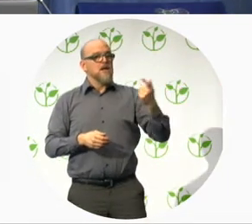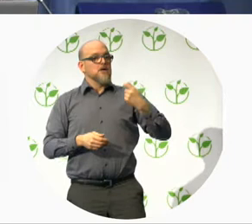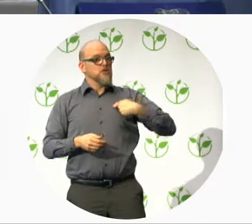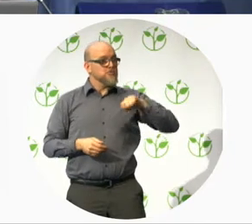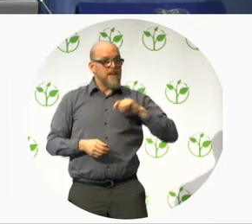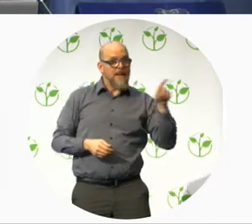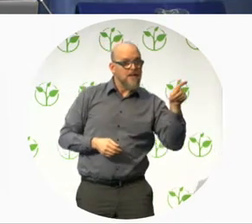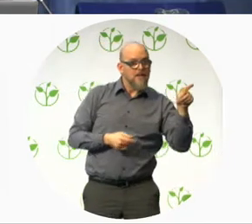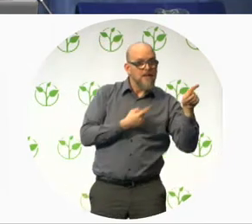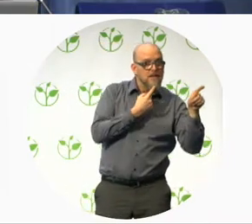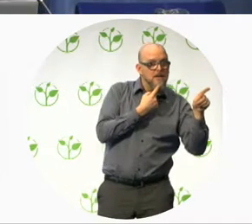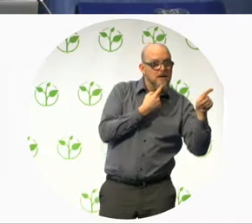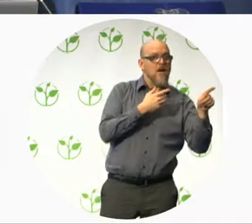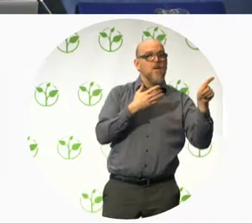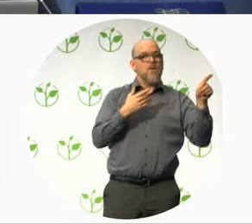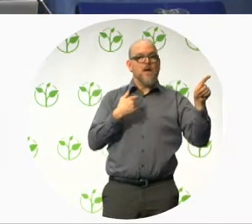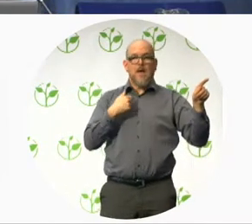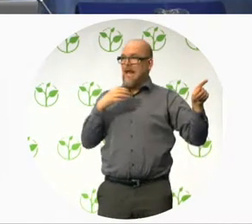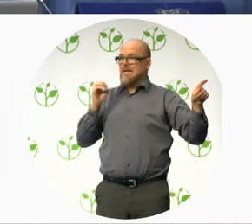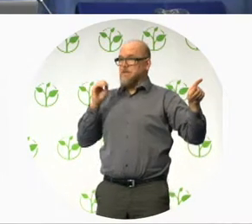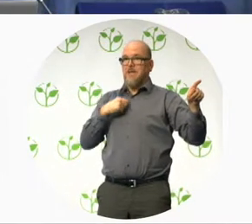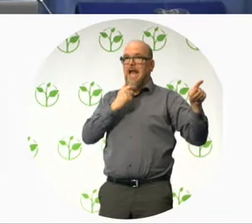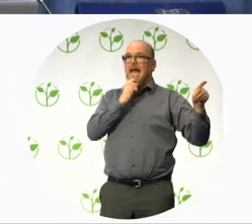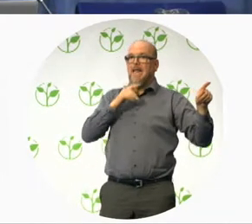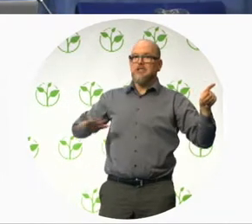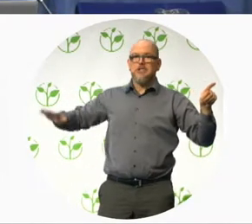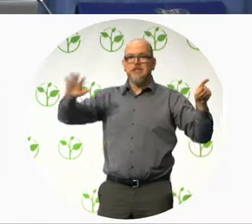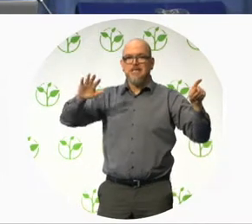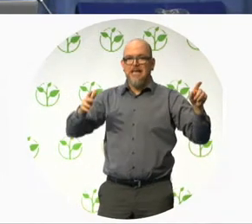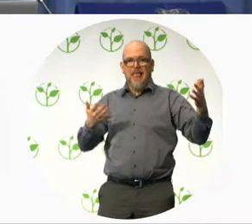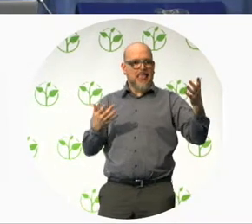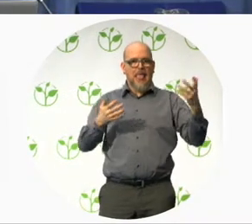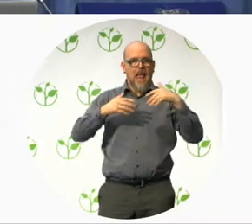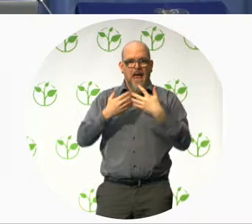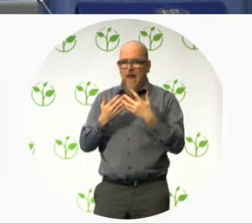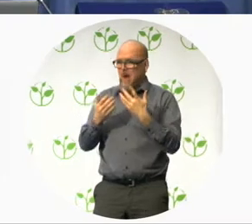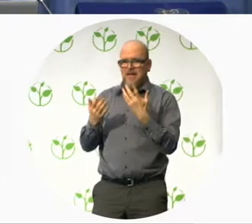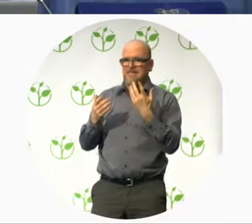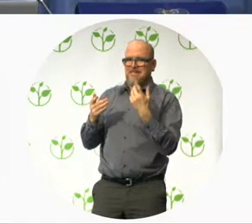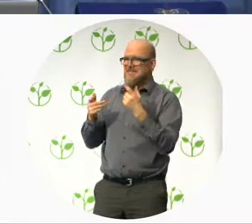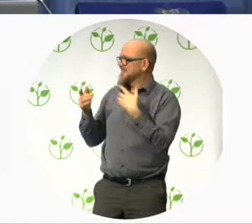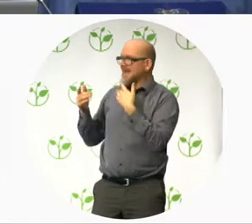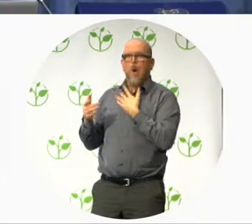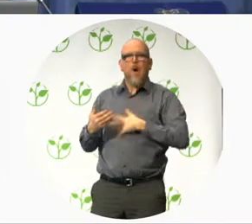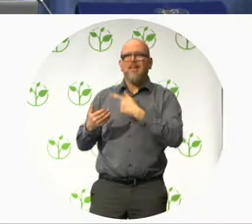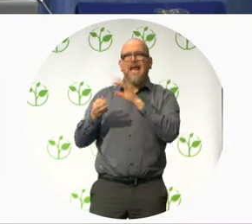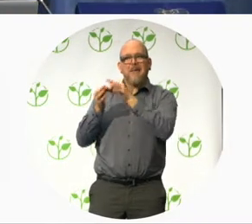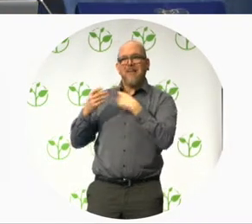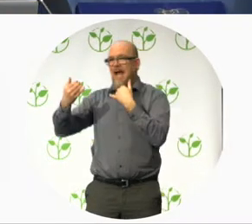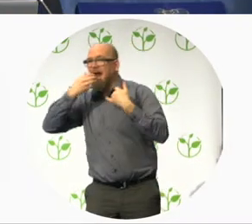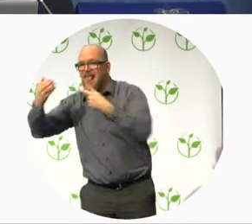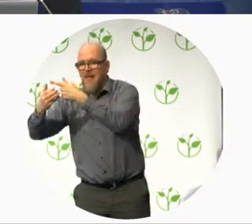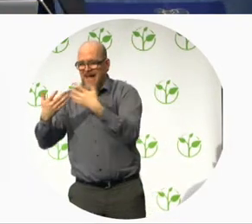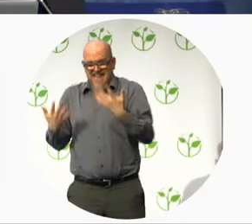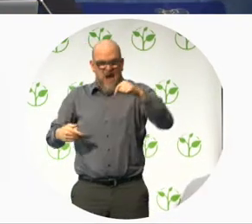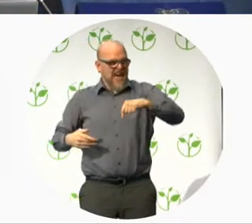our interpreters do not use English, so I cannot use the app right now.